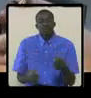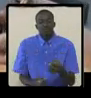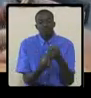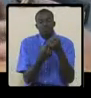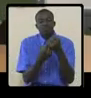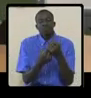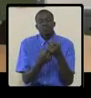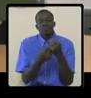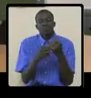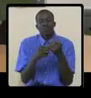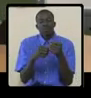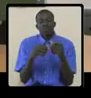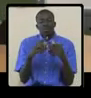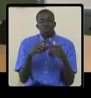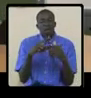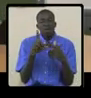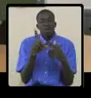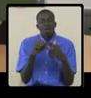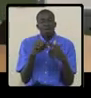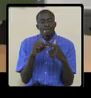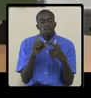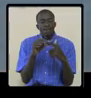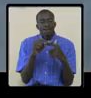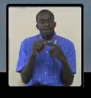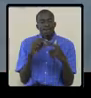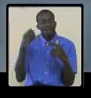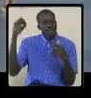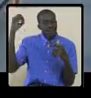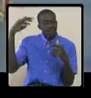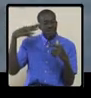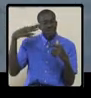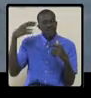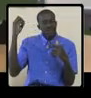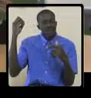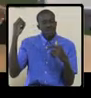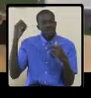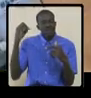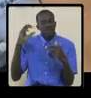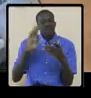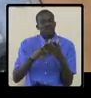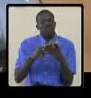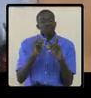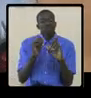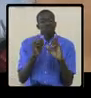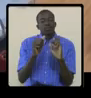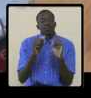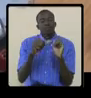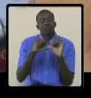an open switch, but in this case we'll use a light bulb, and an ammeter.